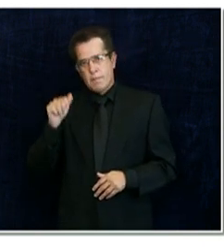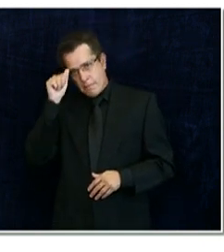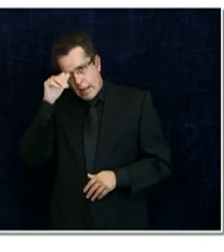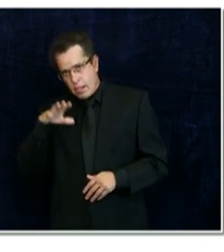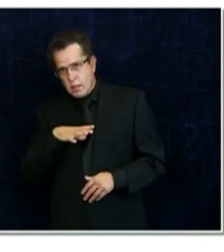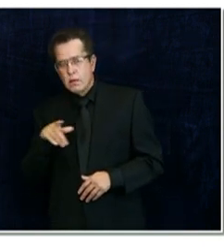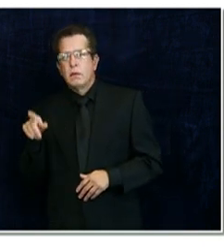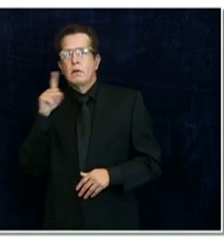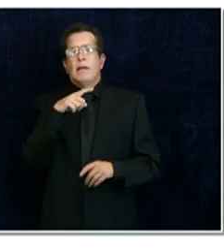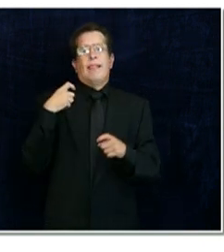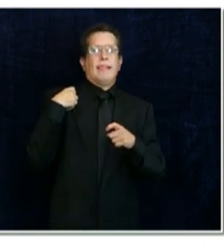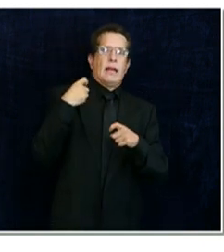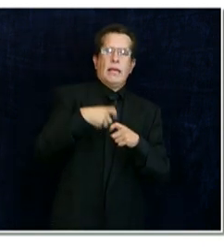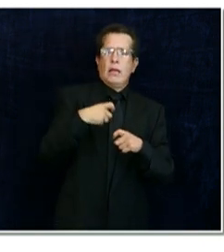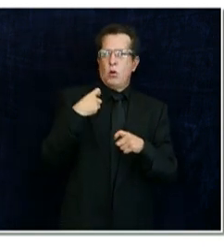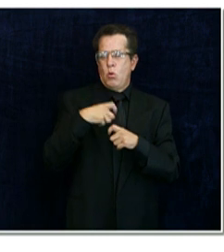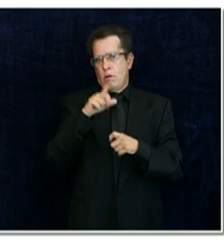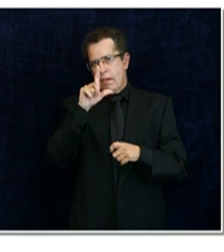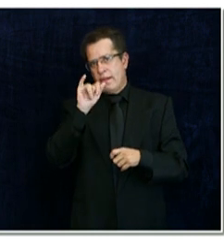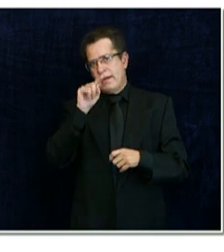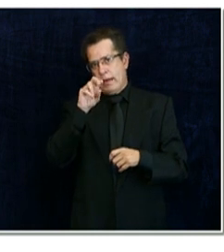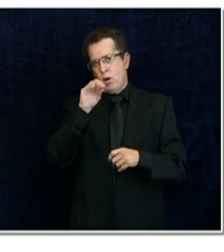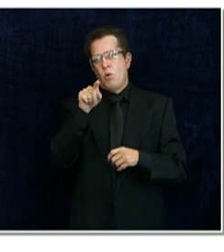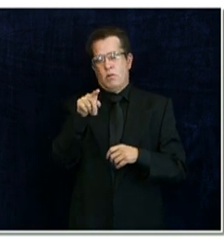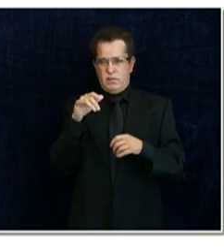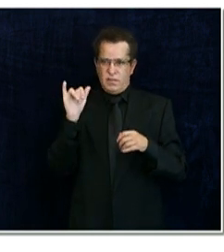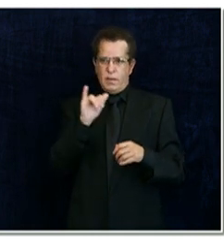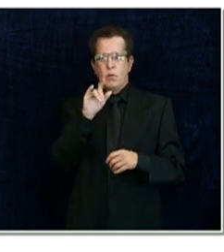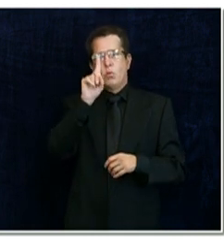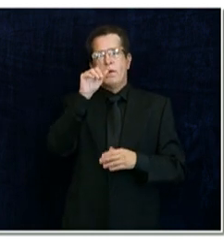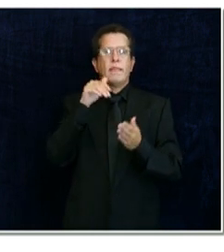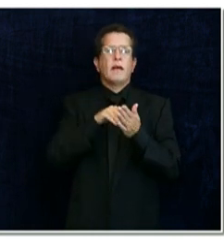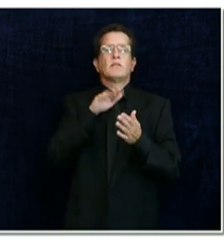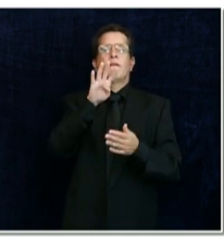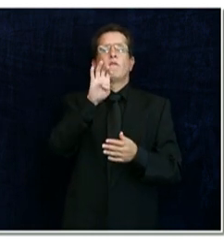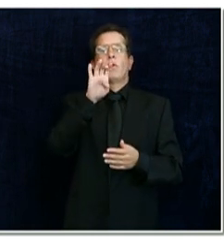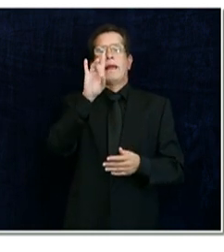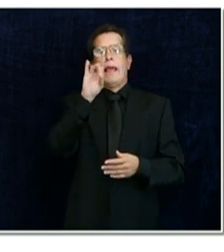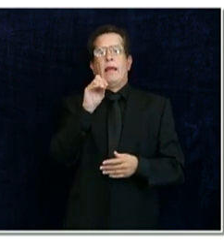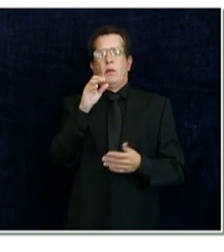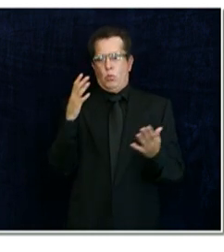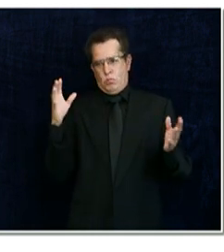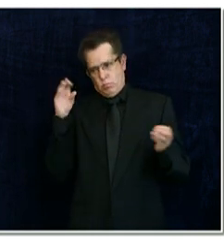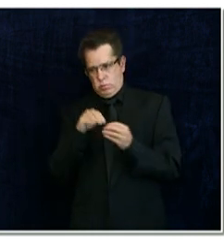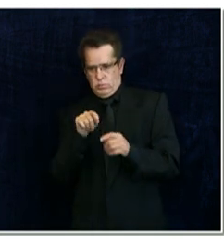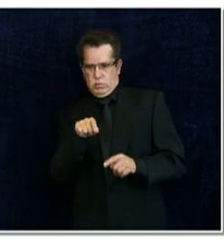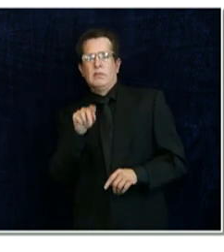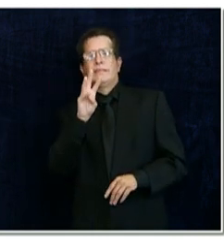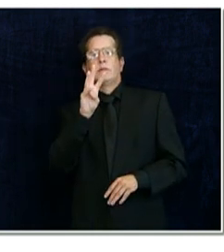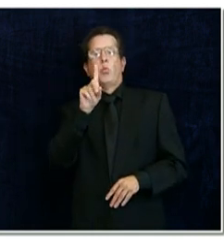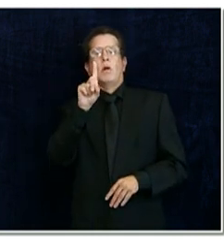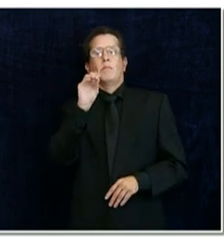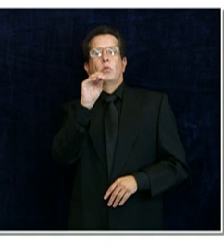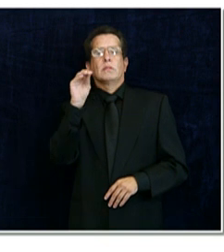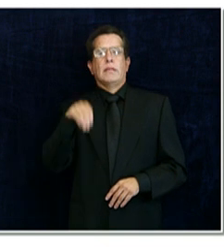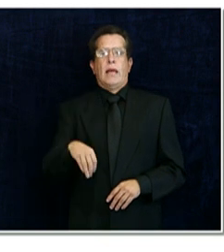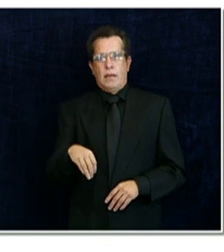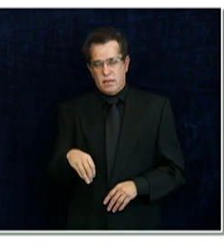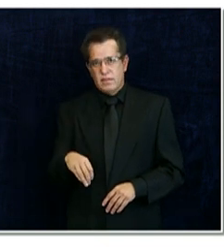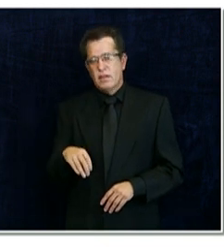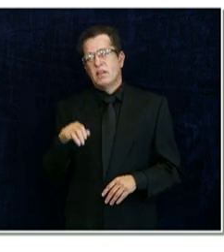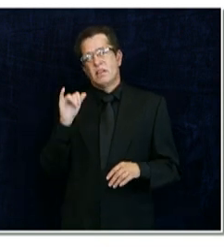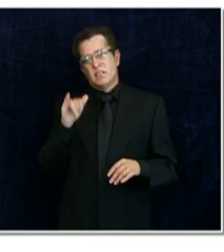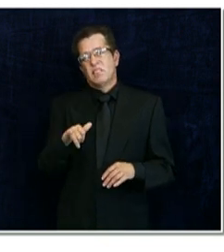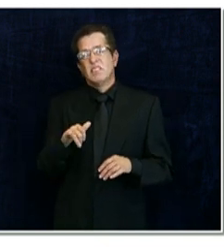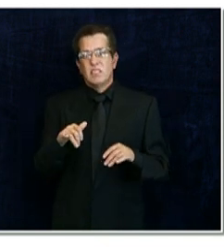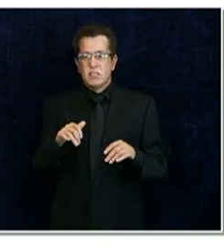and Hispanics or Latinos represent the majority at 1,480 or 61%. And 61% is the